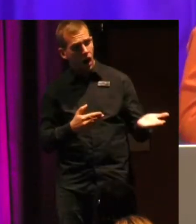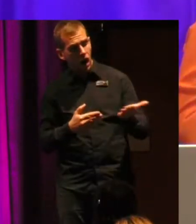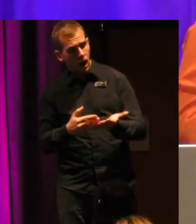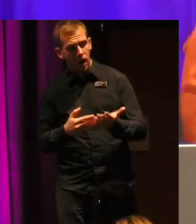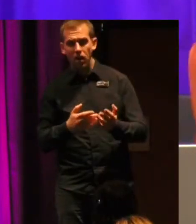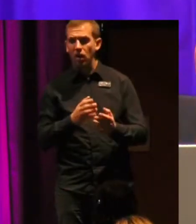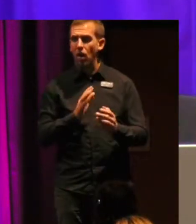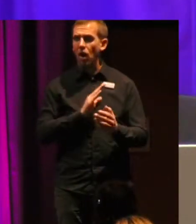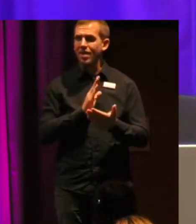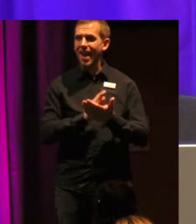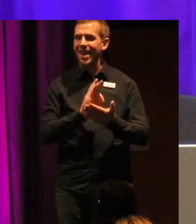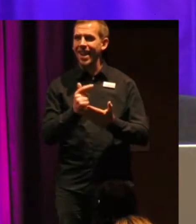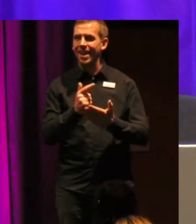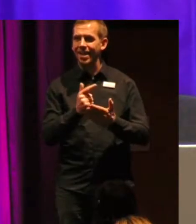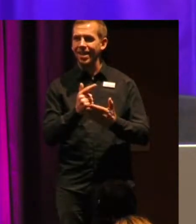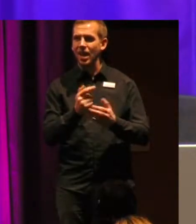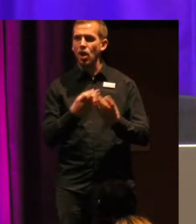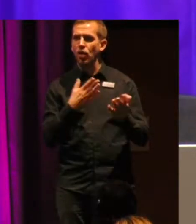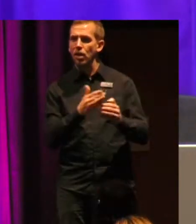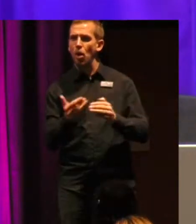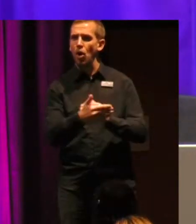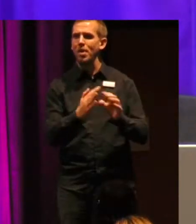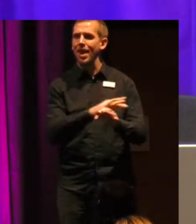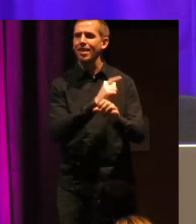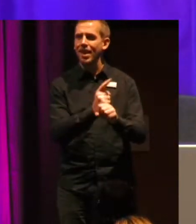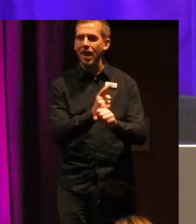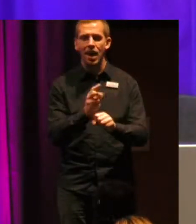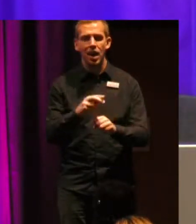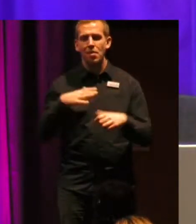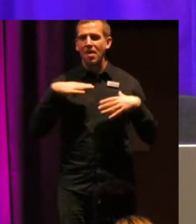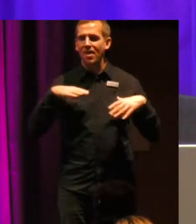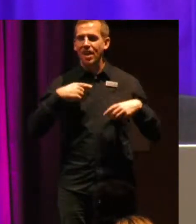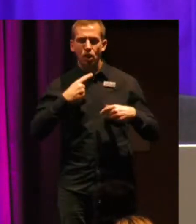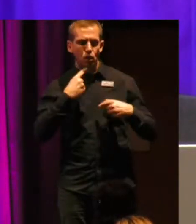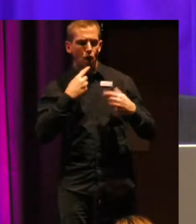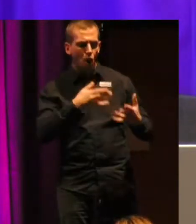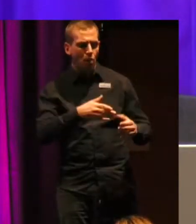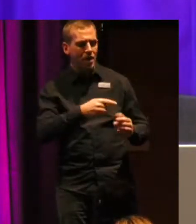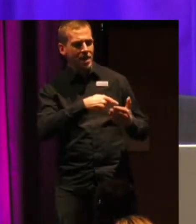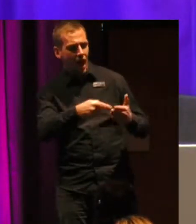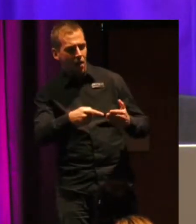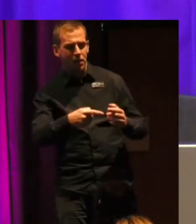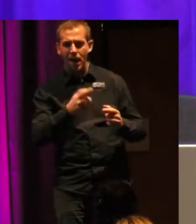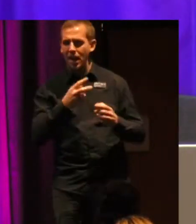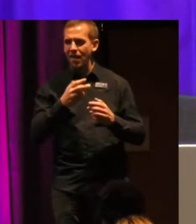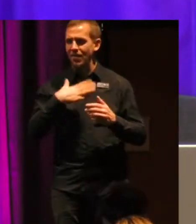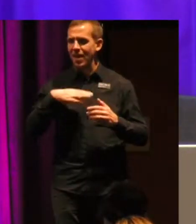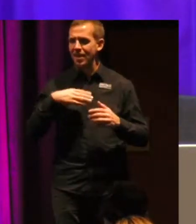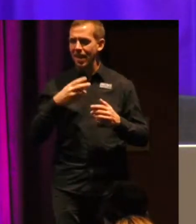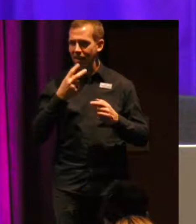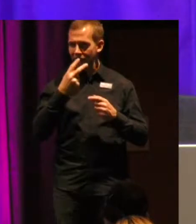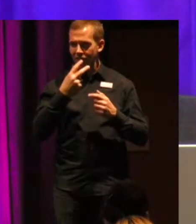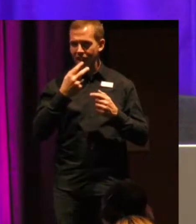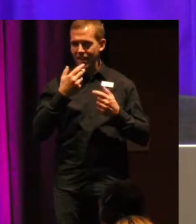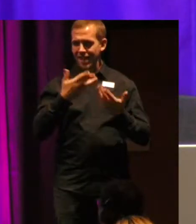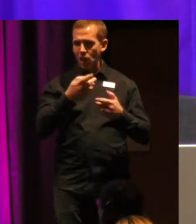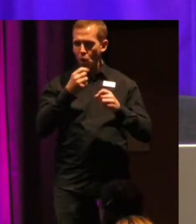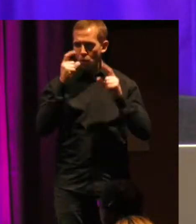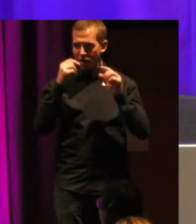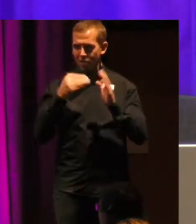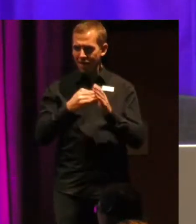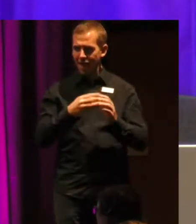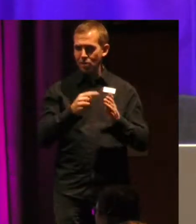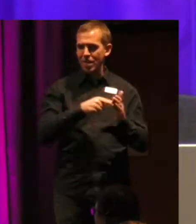beyond the people at some point. And I don't want to highlight people in particular, But we're in a